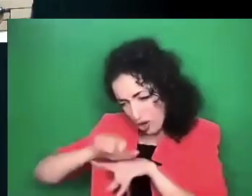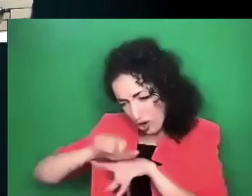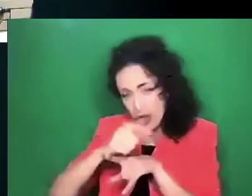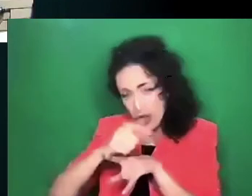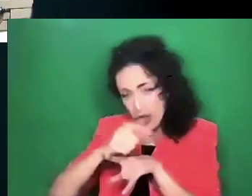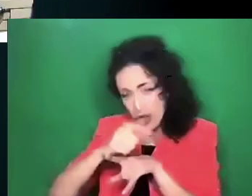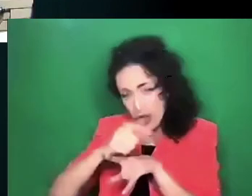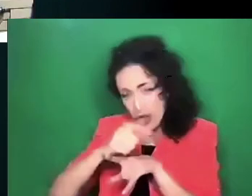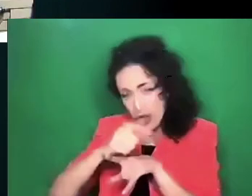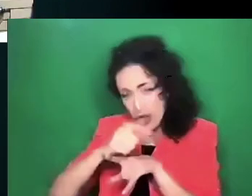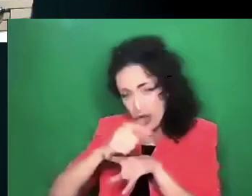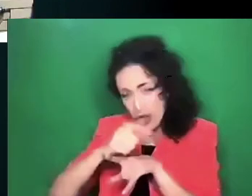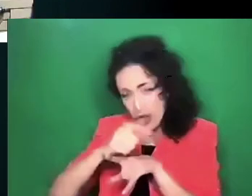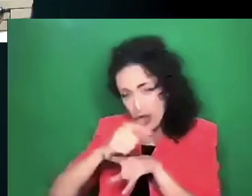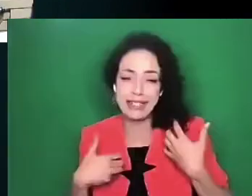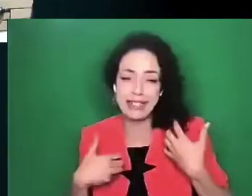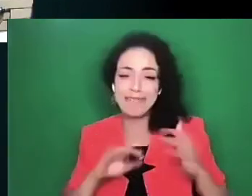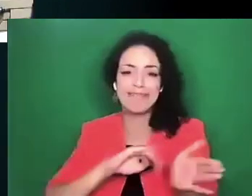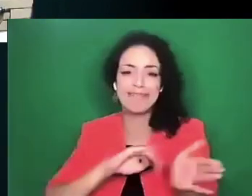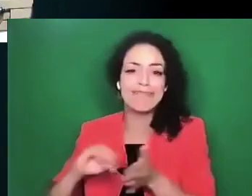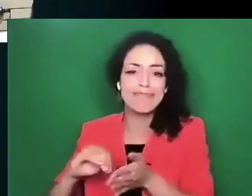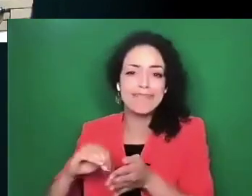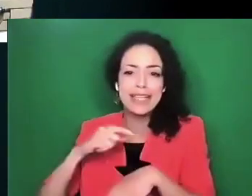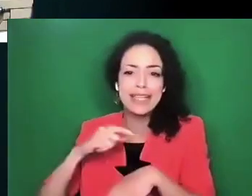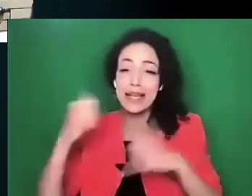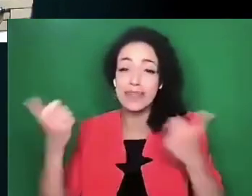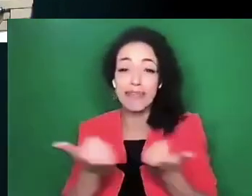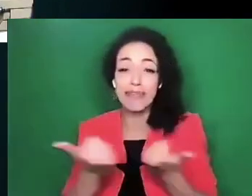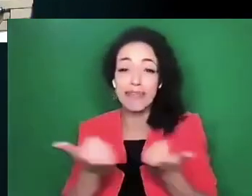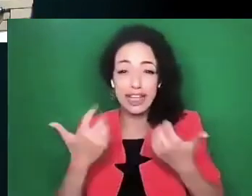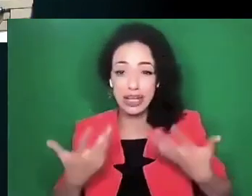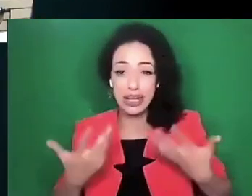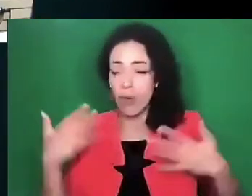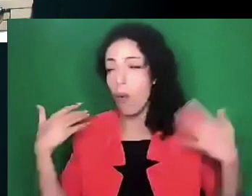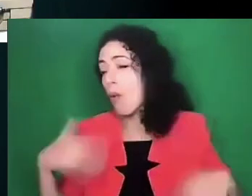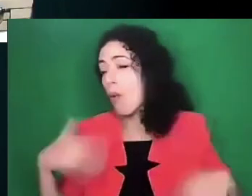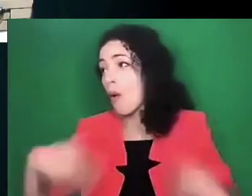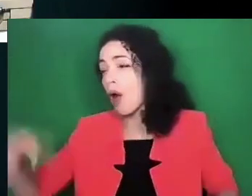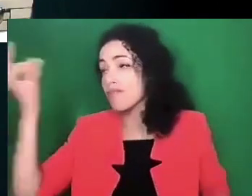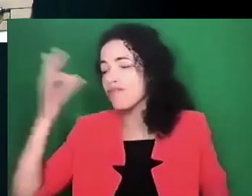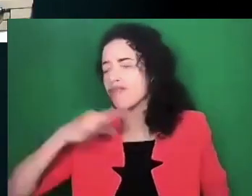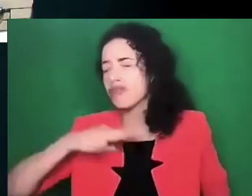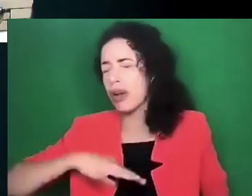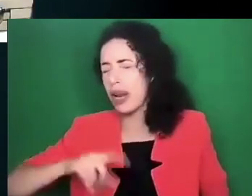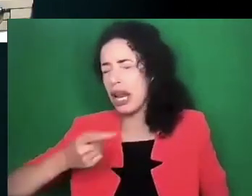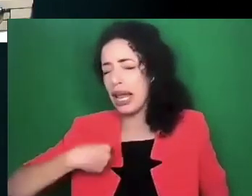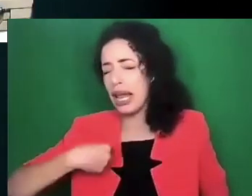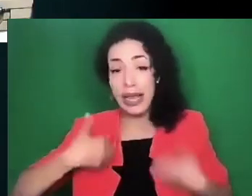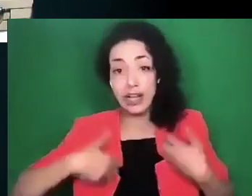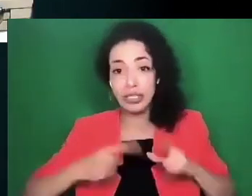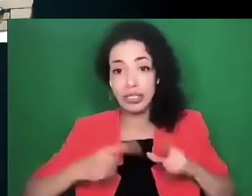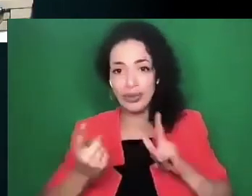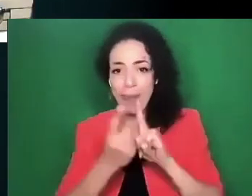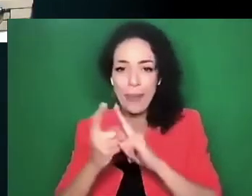out of time. It's been a complete privilege and completely fascinating to meet all of you. Thank you. And I hope that everyone watching